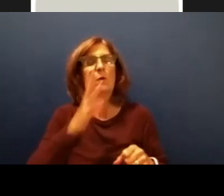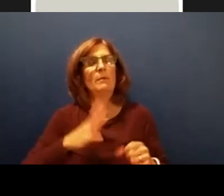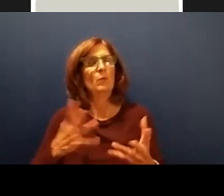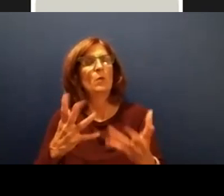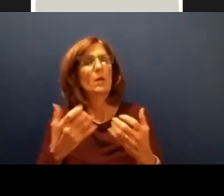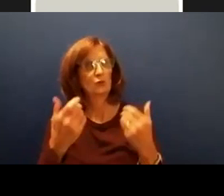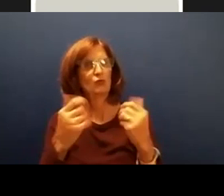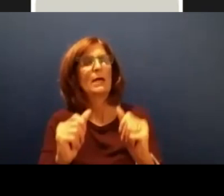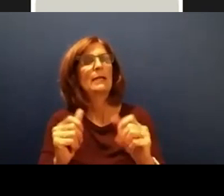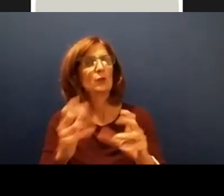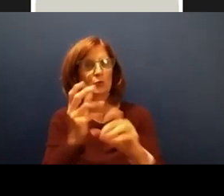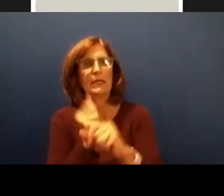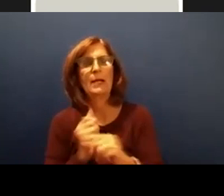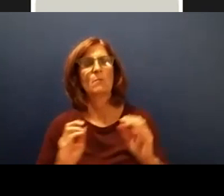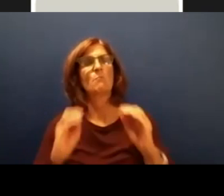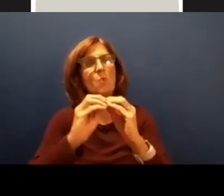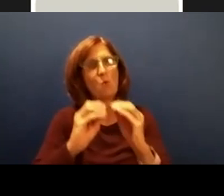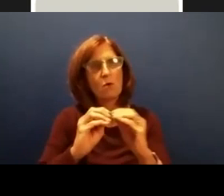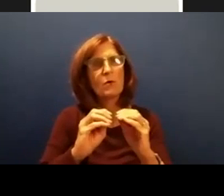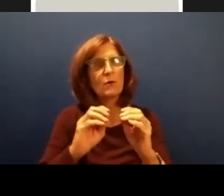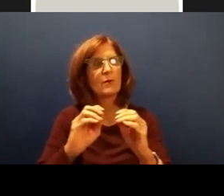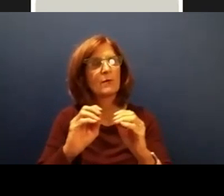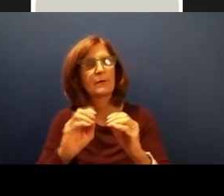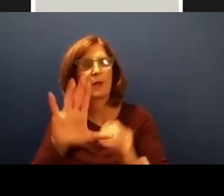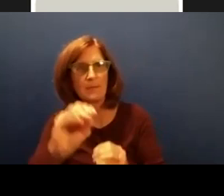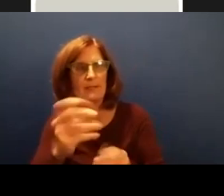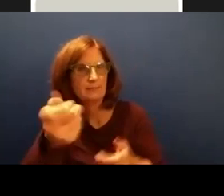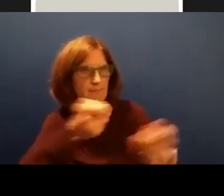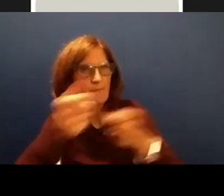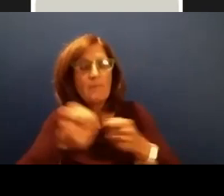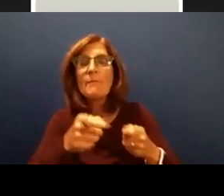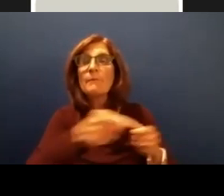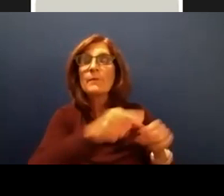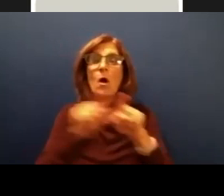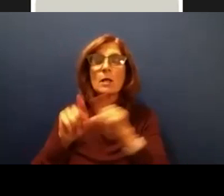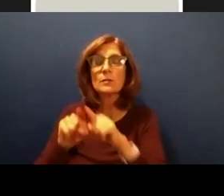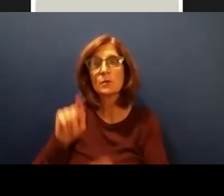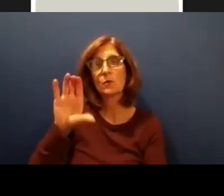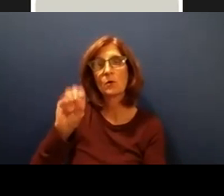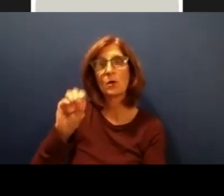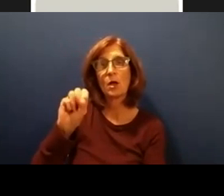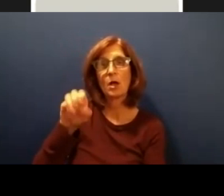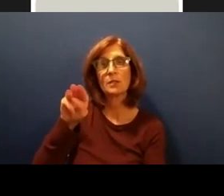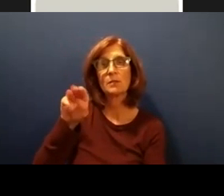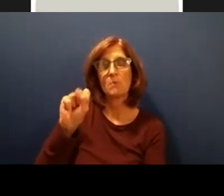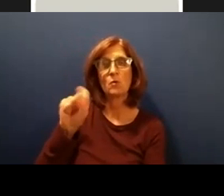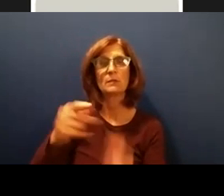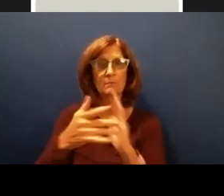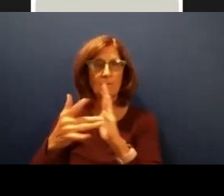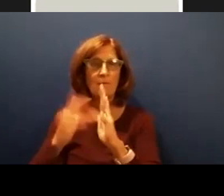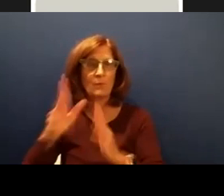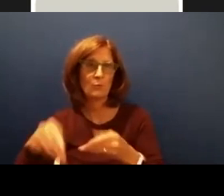the MBE, and we're working with them on that. I'd also like to note is Cosmos Technologies is going to be providing